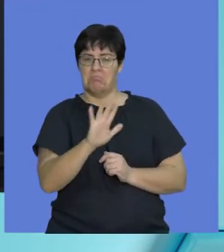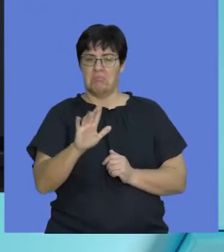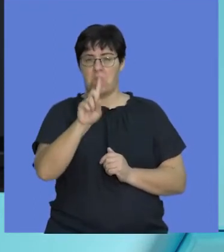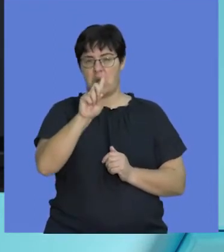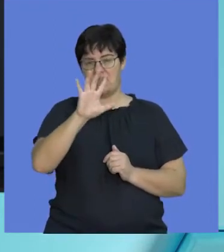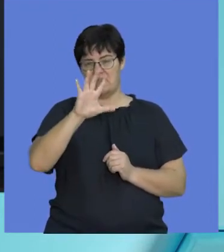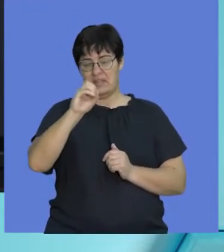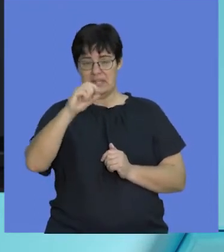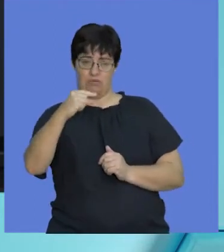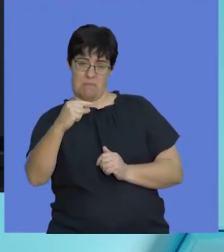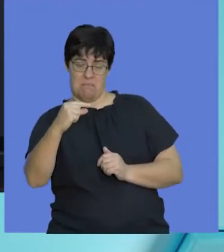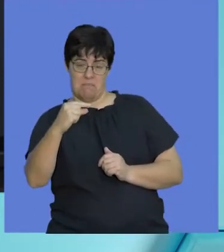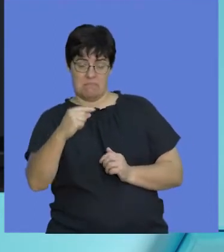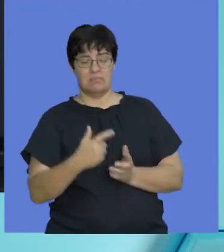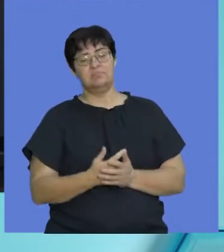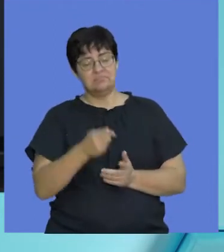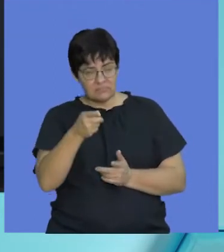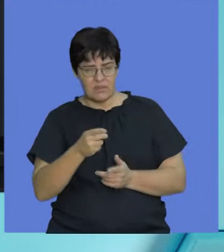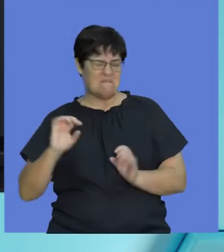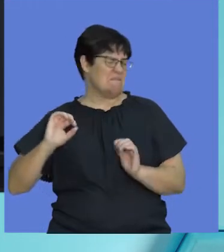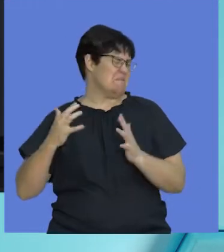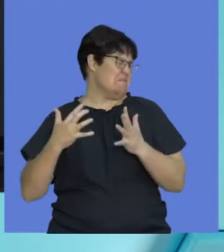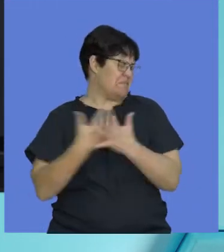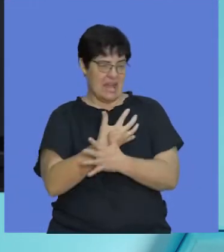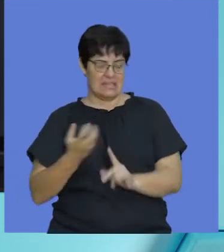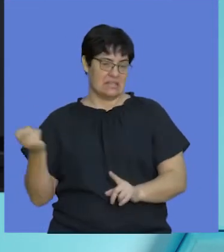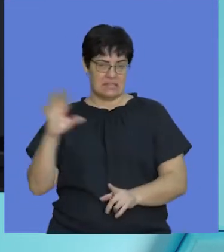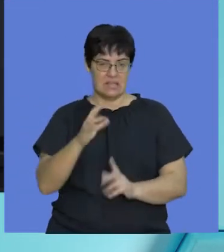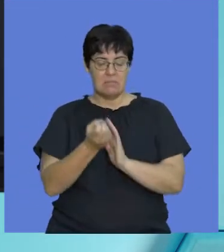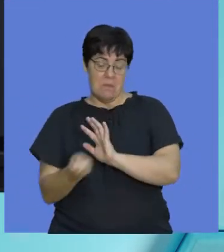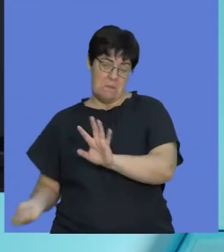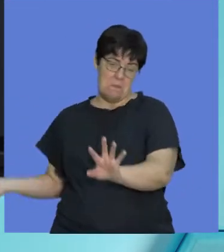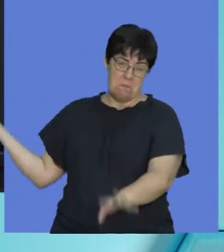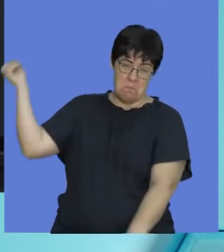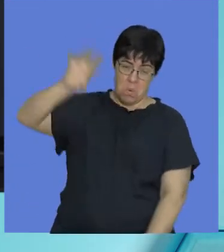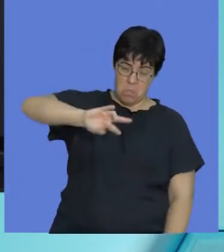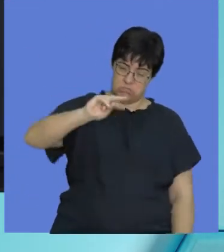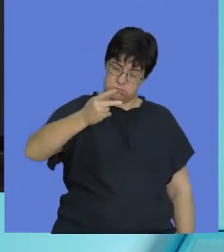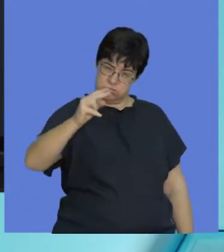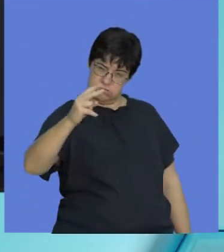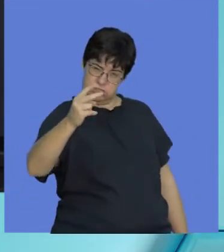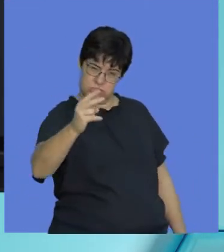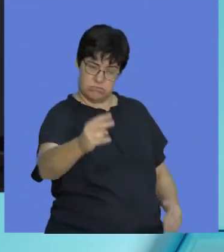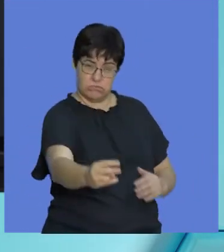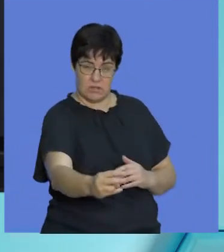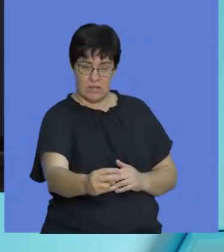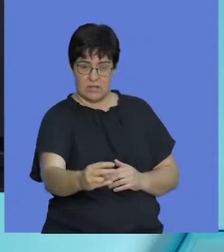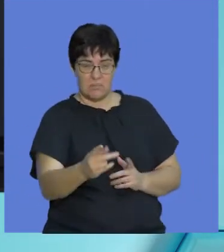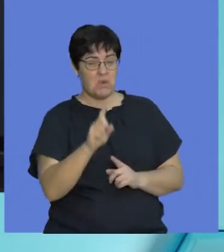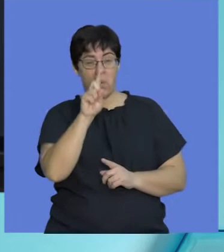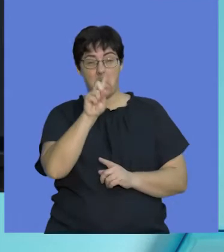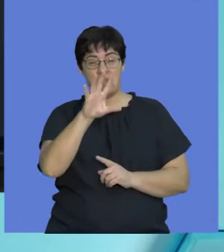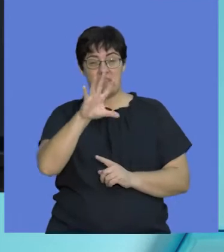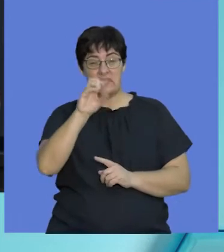about 150 grams, they go very fast. If we look at our spin bowlers who can bowl a